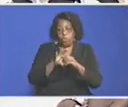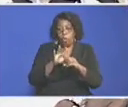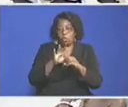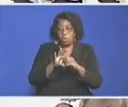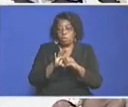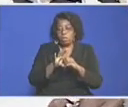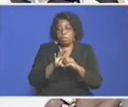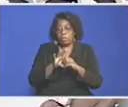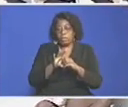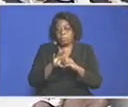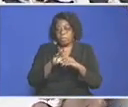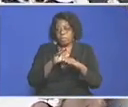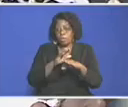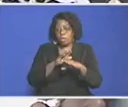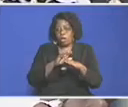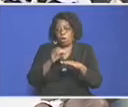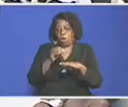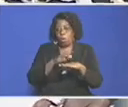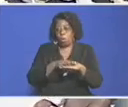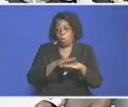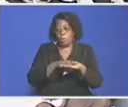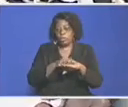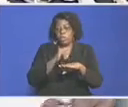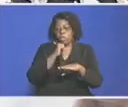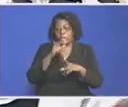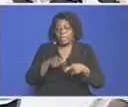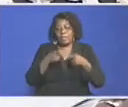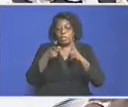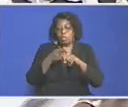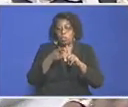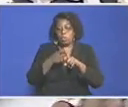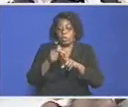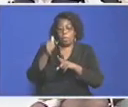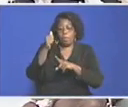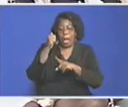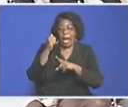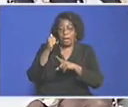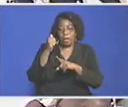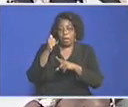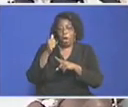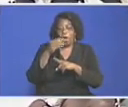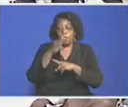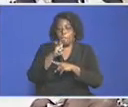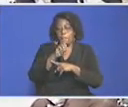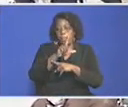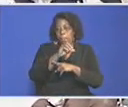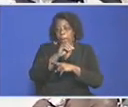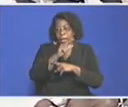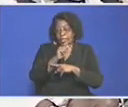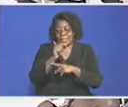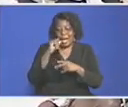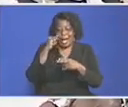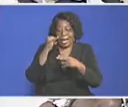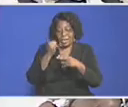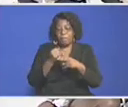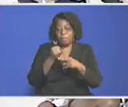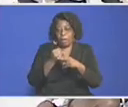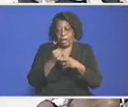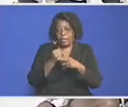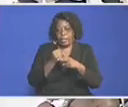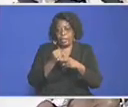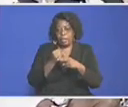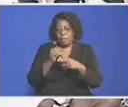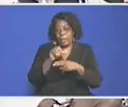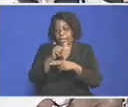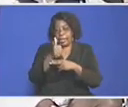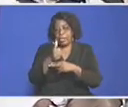counterfoil and not on the back of the ballot issued to the voter. Also, no writing which might identify any voter is placed on the ballot by